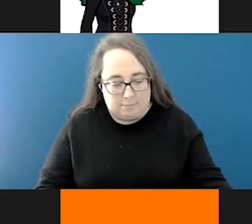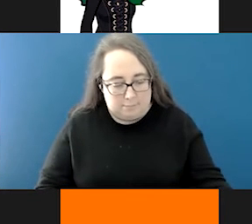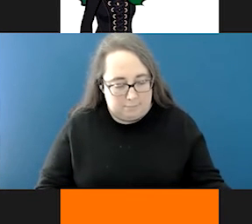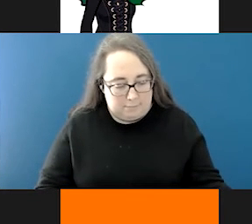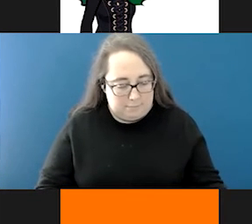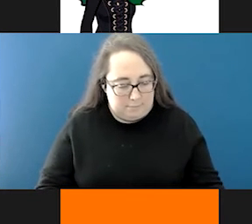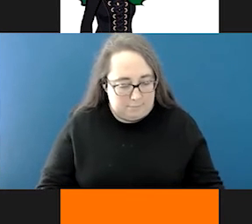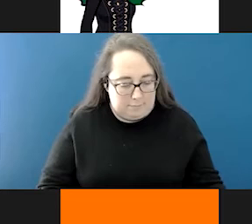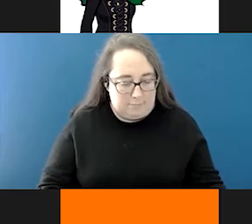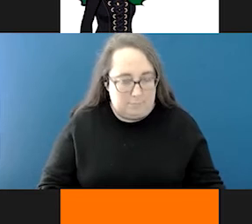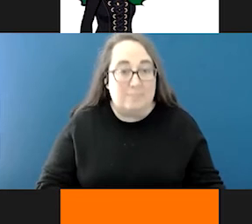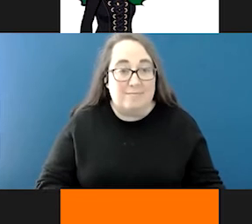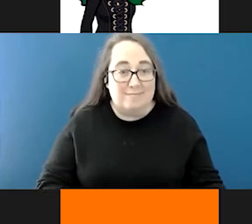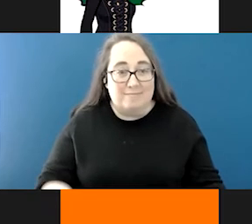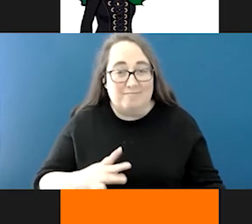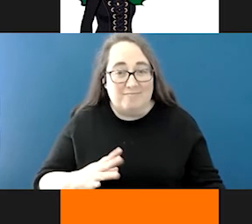Okay.